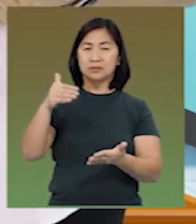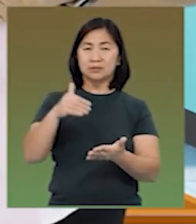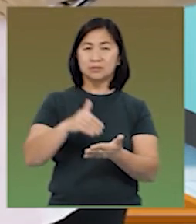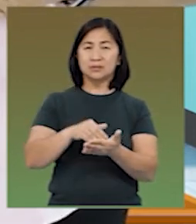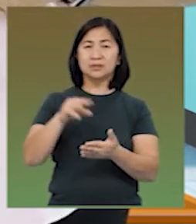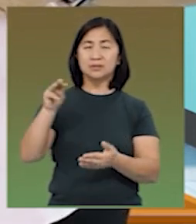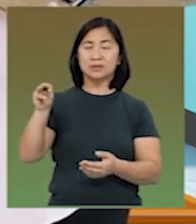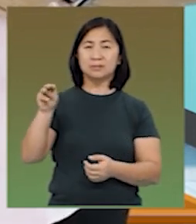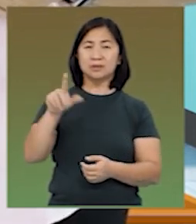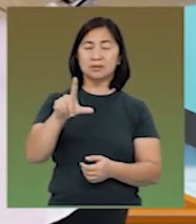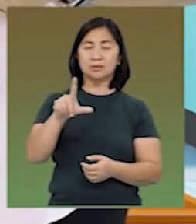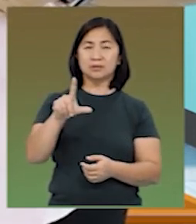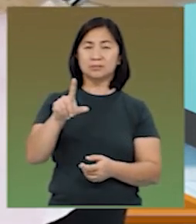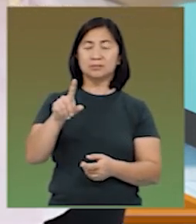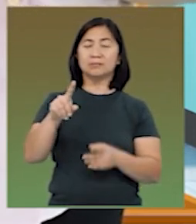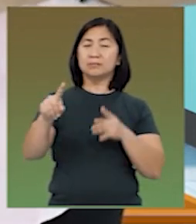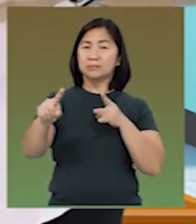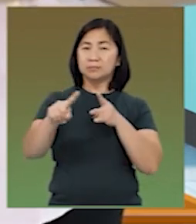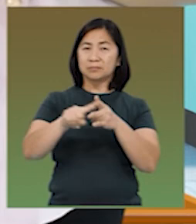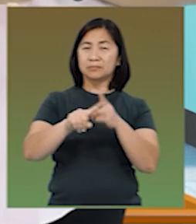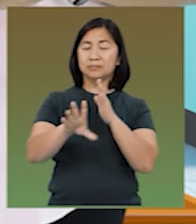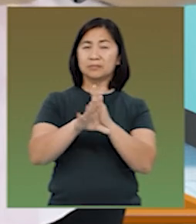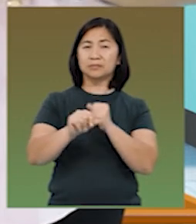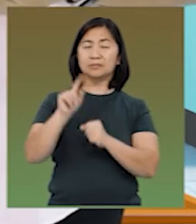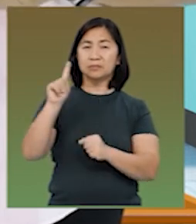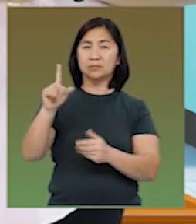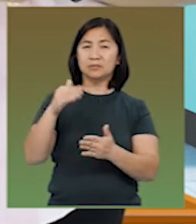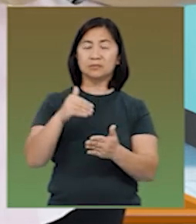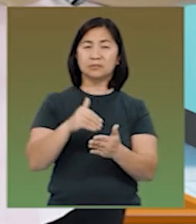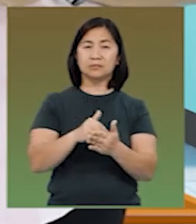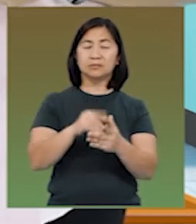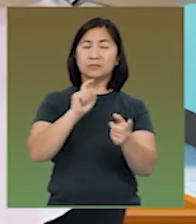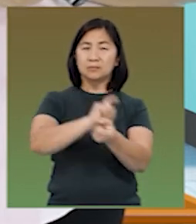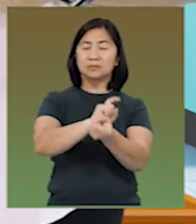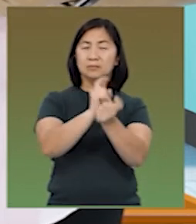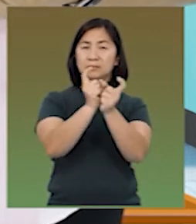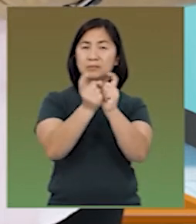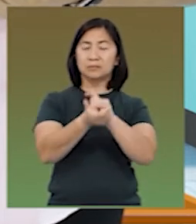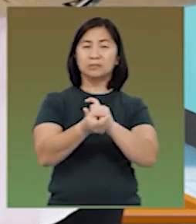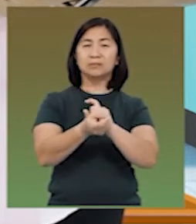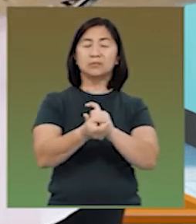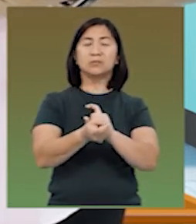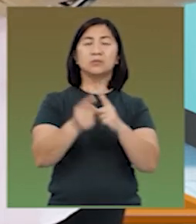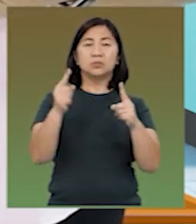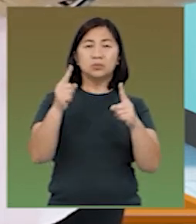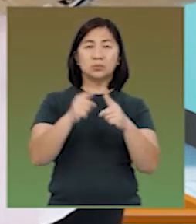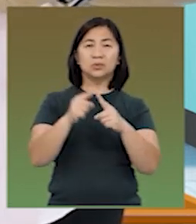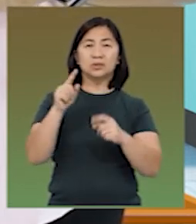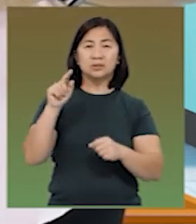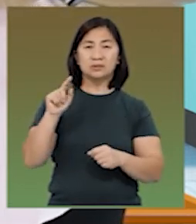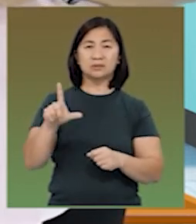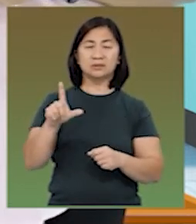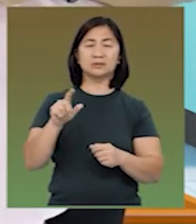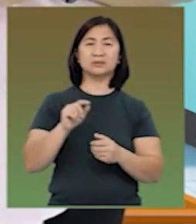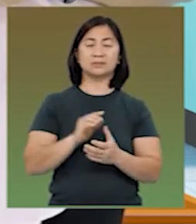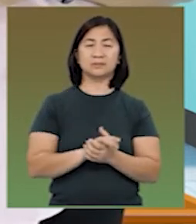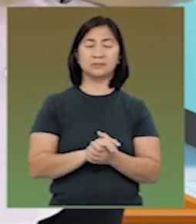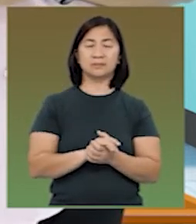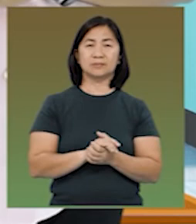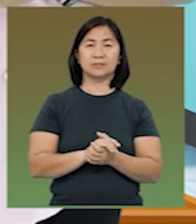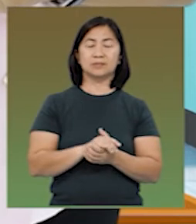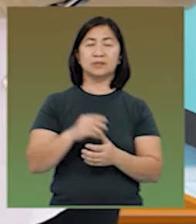10,000 milliliters. Divide it by 1,000 to convert it into liters.